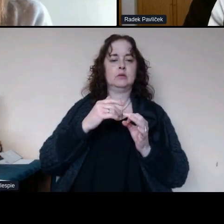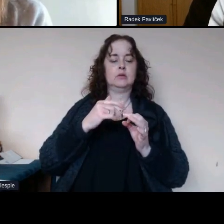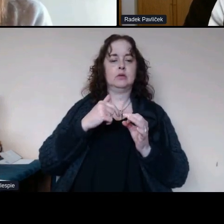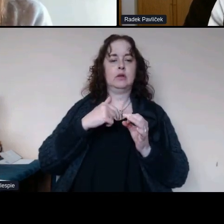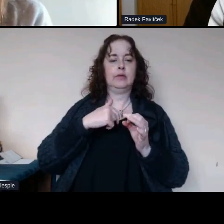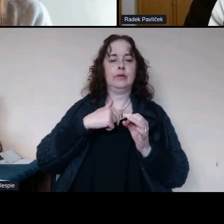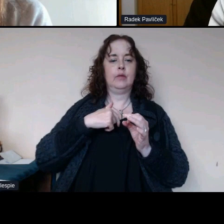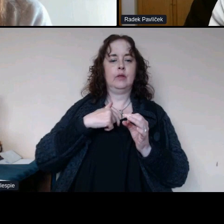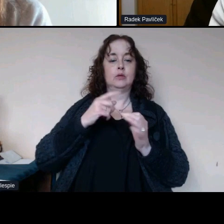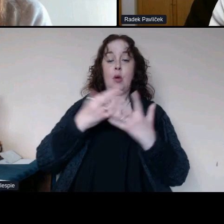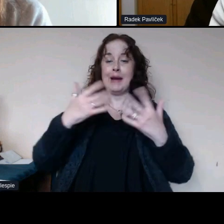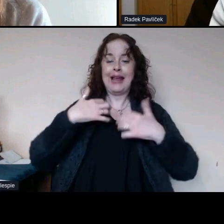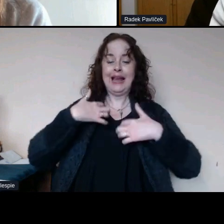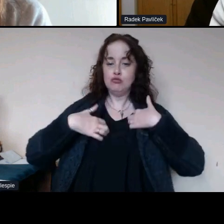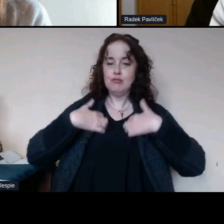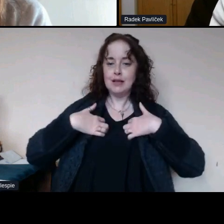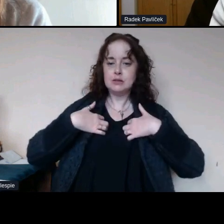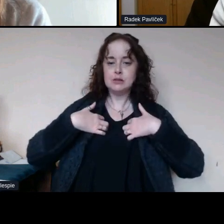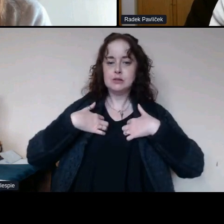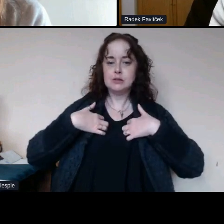interest in